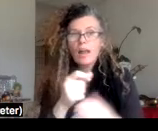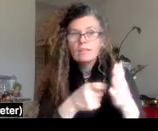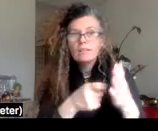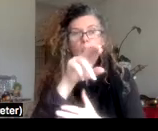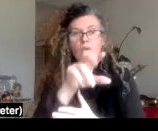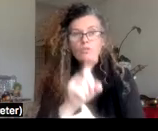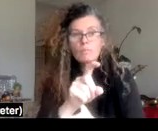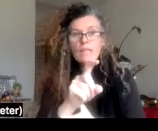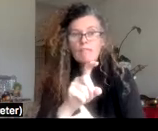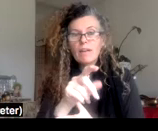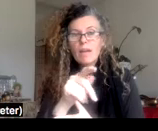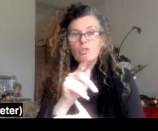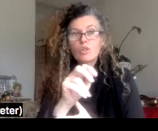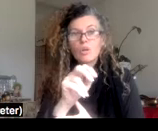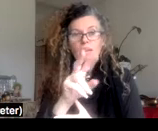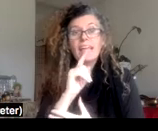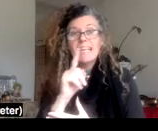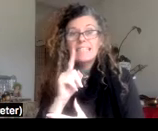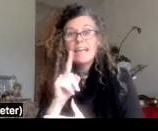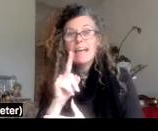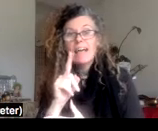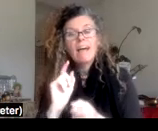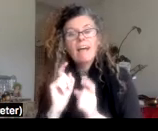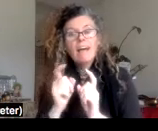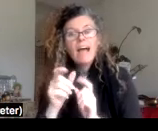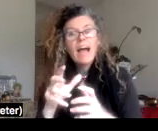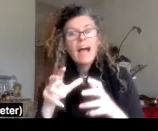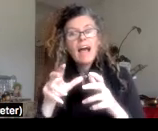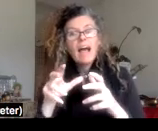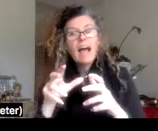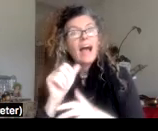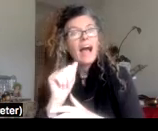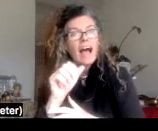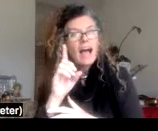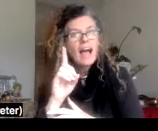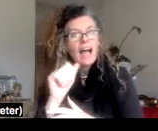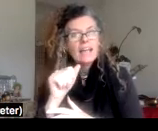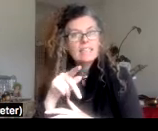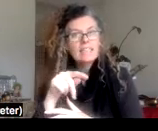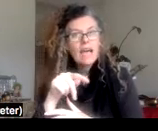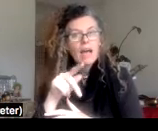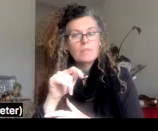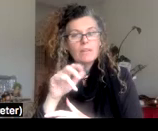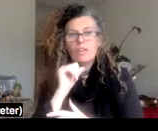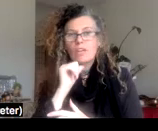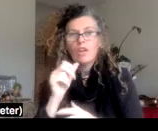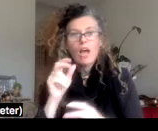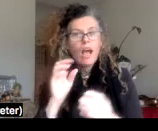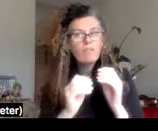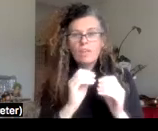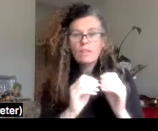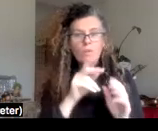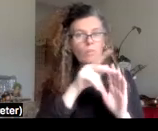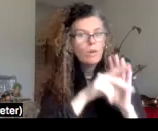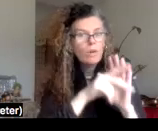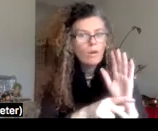such an important quote there. You know, it goes back to Lamarck and everything that we teach. You're not going to fix things with a protocol. You're not going to fix things with a prescription, whether it's